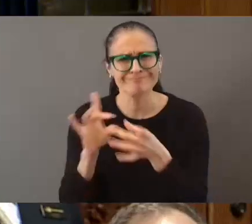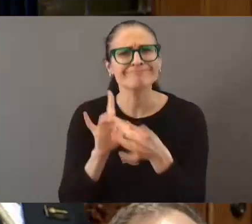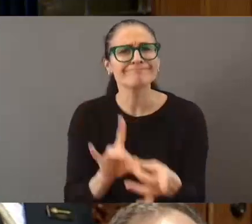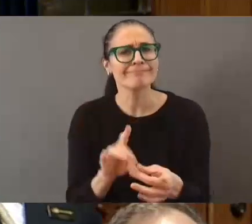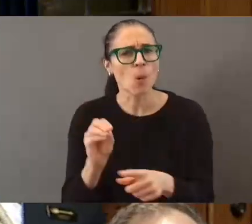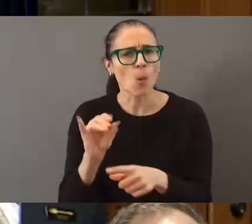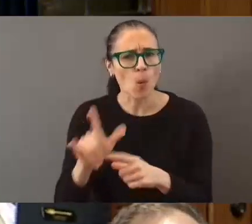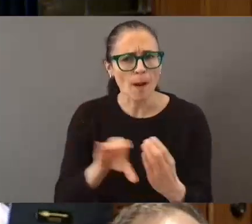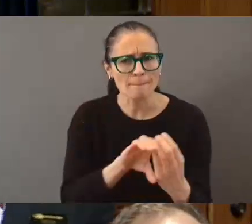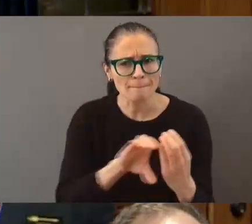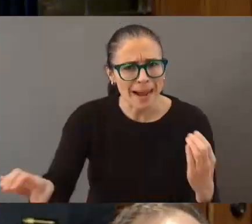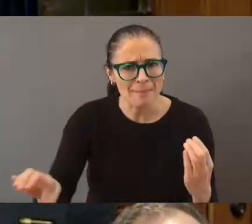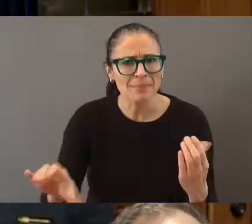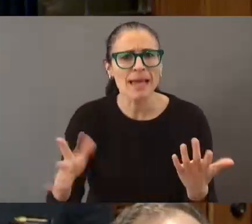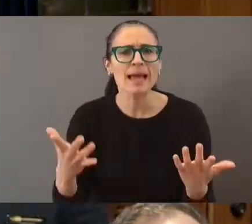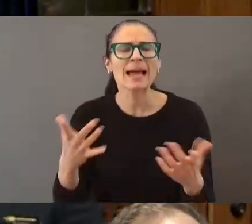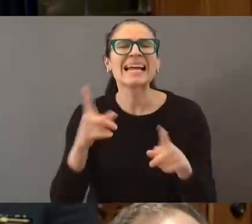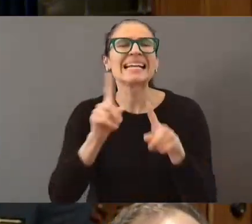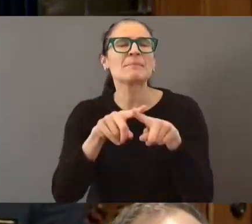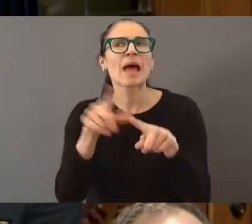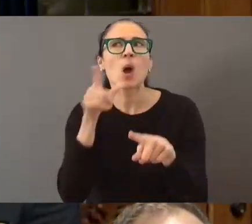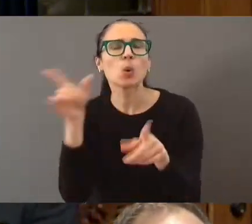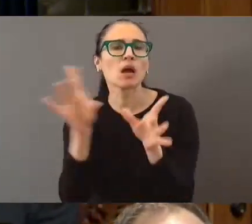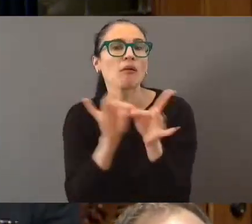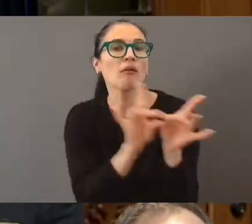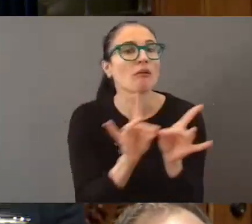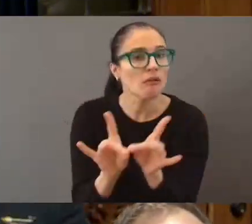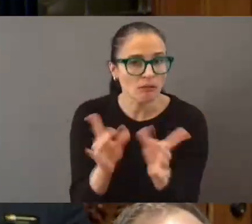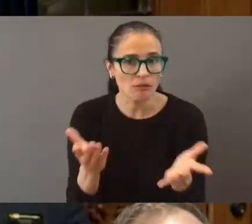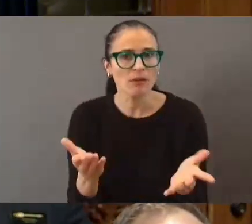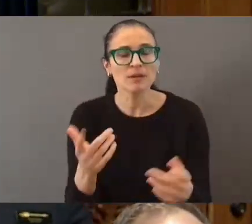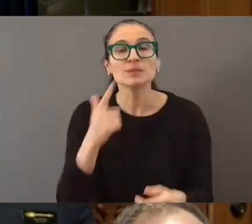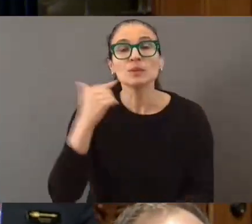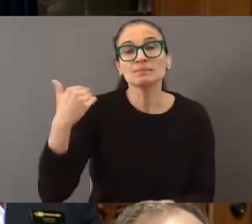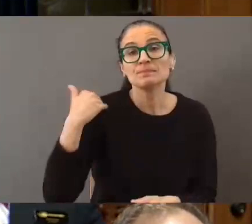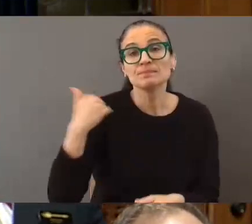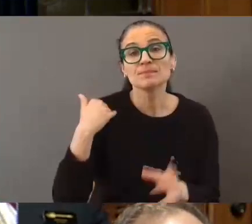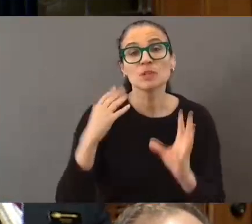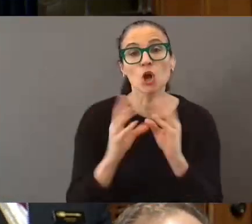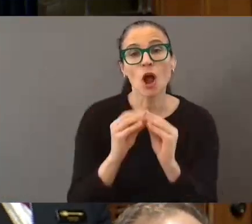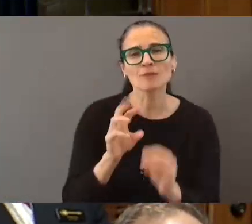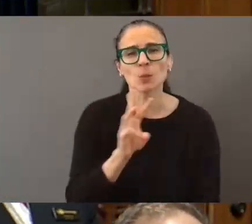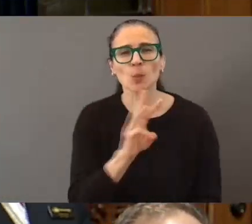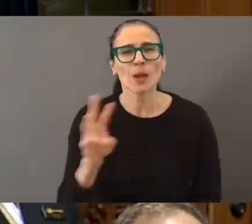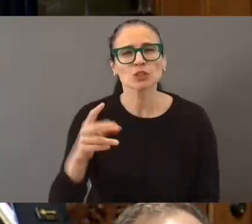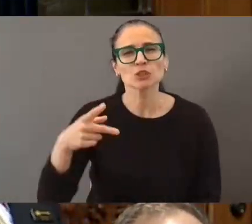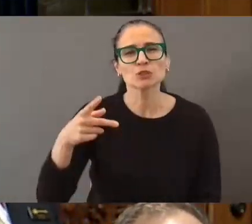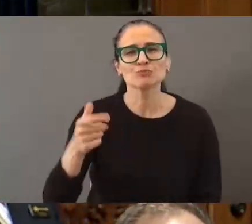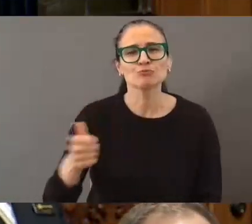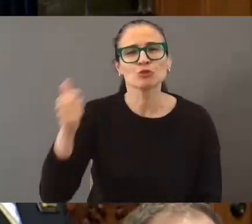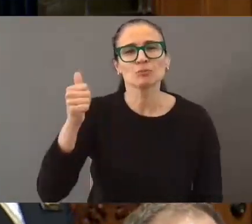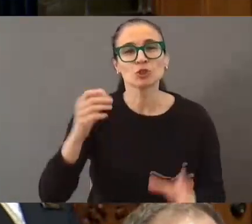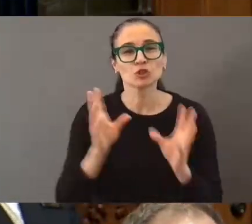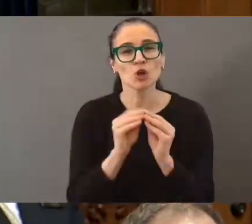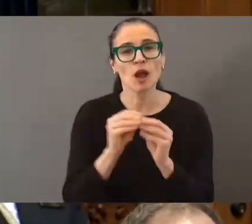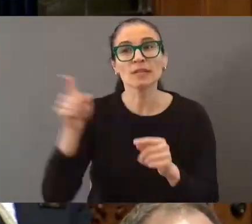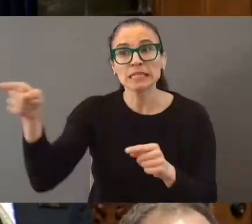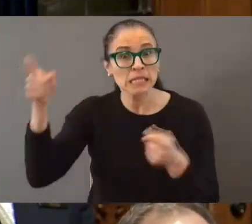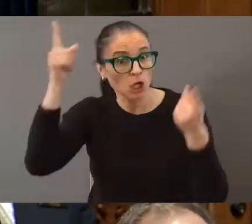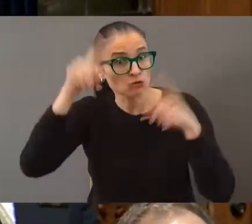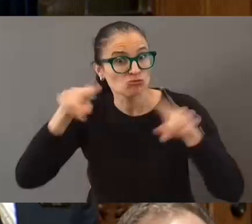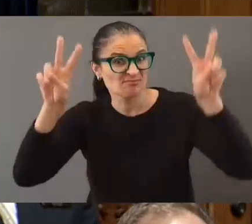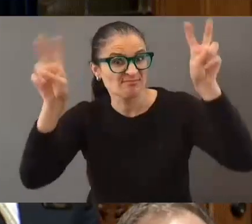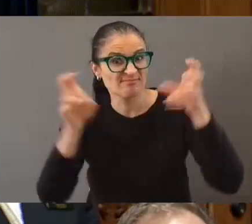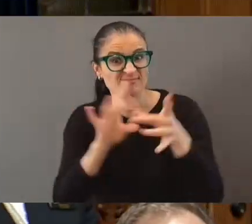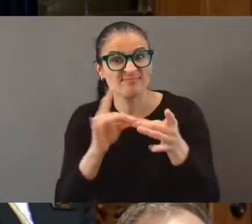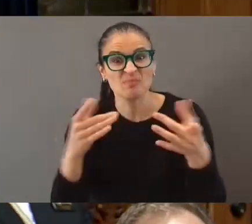corridors to facilitate the free flow of trade, including access to tidewater. But right after the meeting, he was quoted as